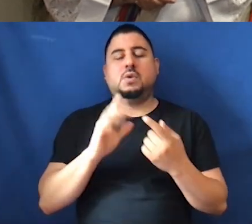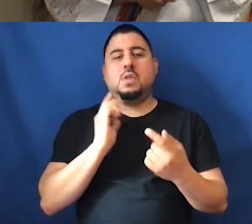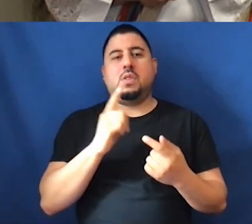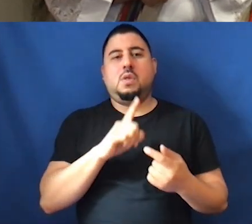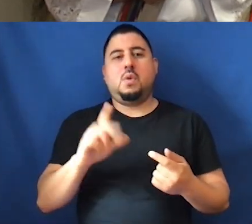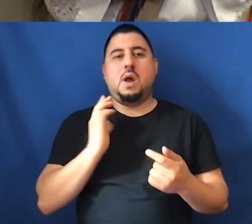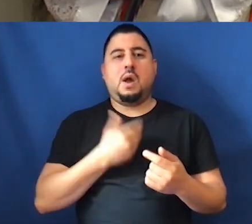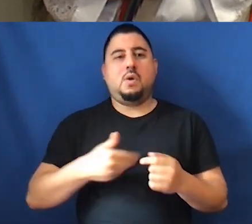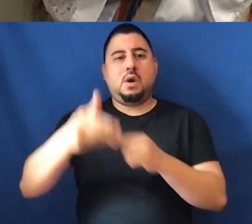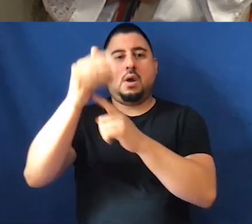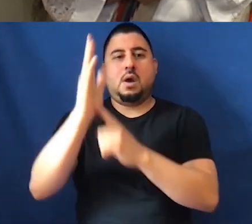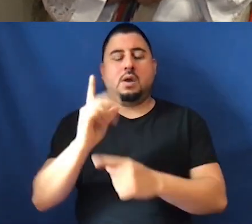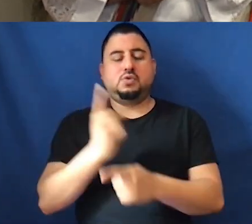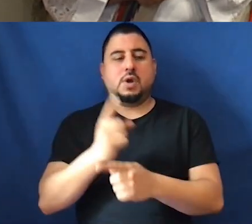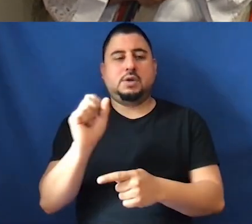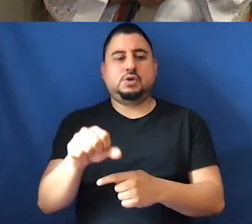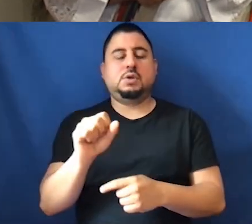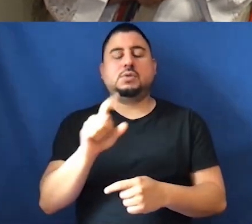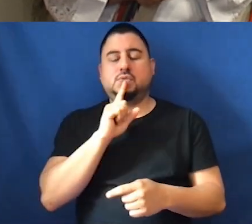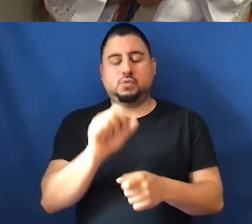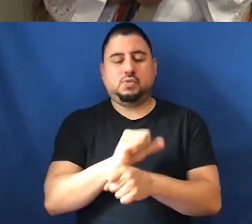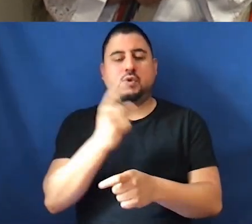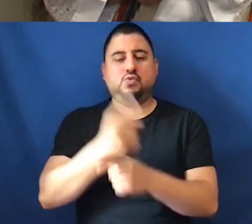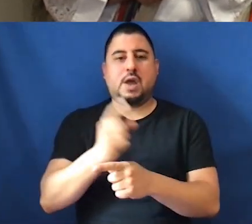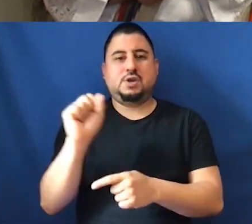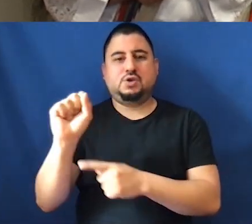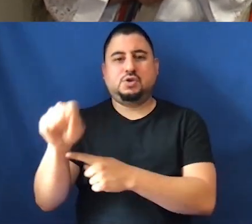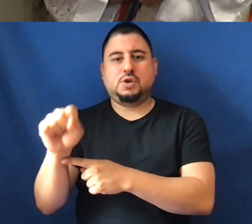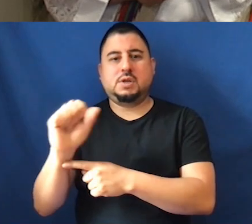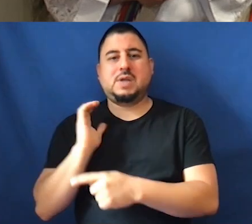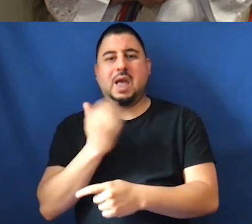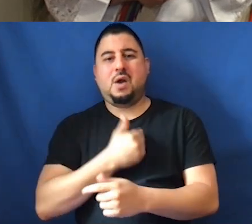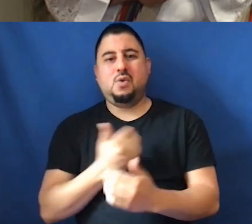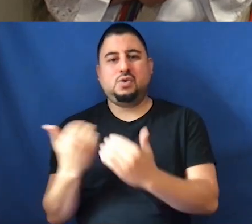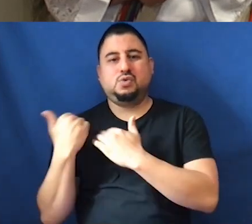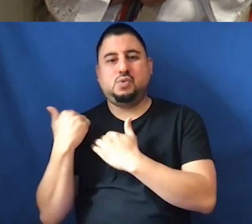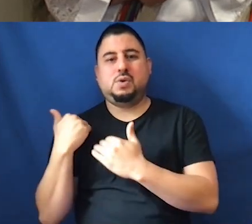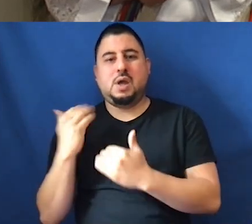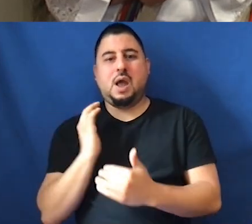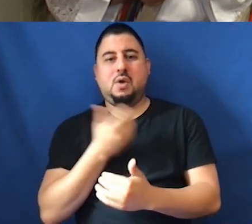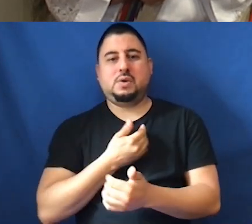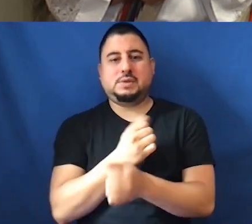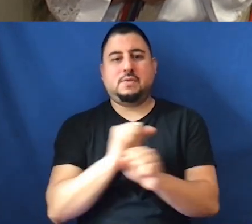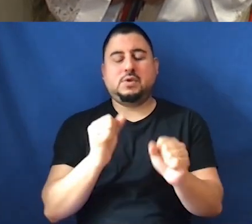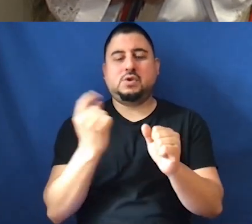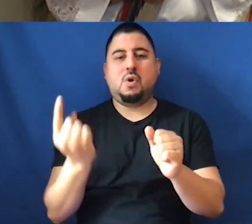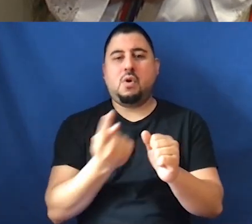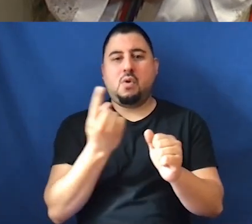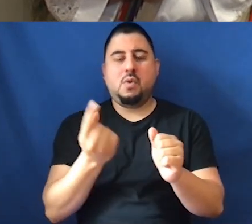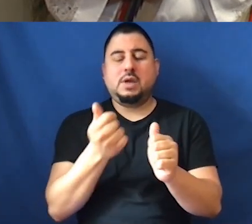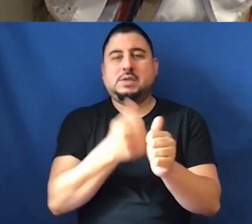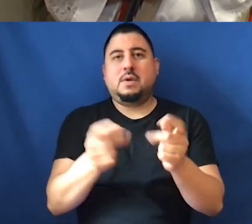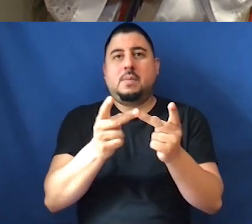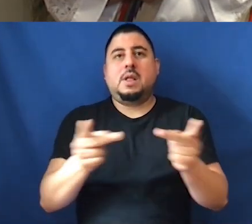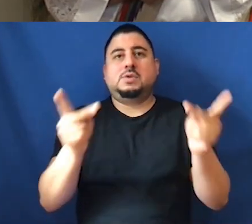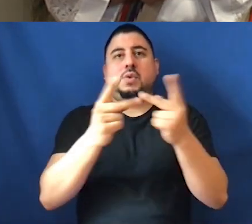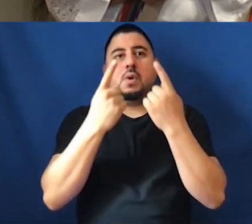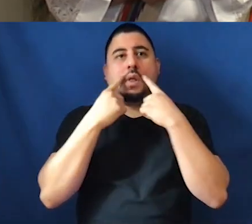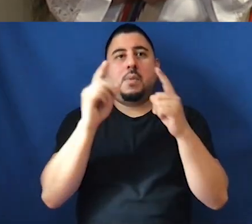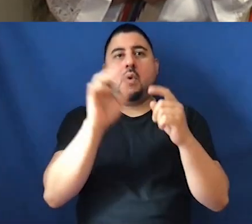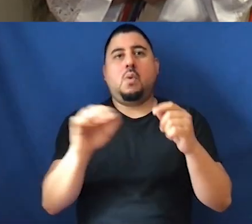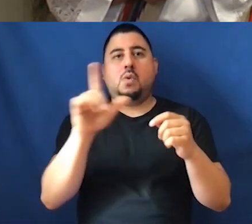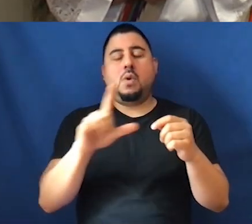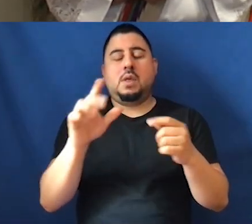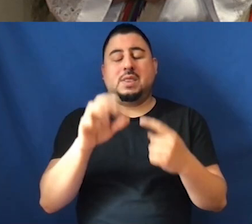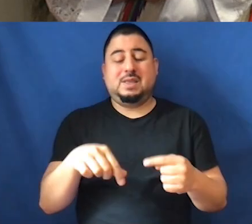God. It is truly right and just, our duty and our salvation, at all times to acclaim you, O Lord, but in this